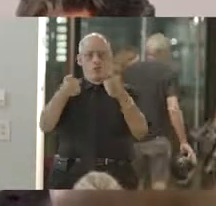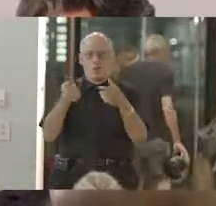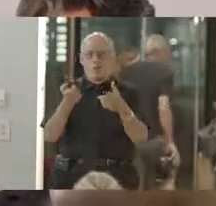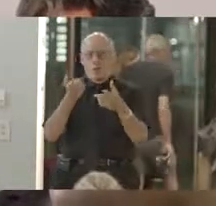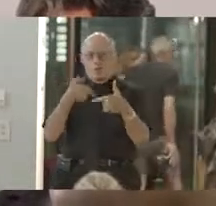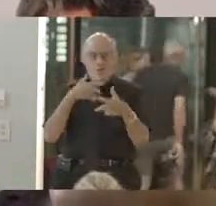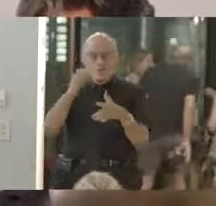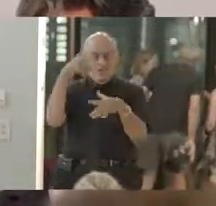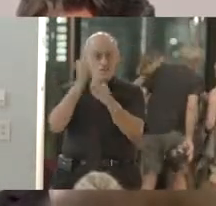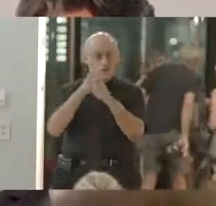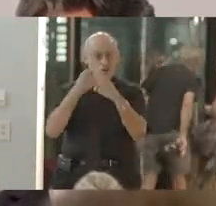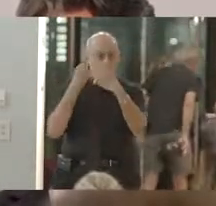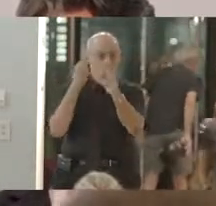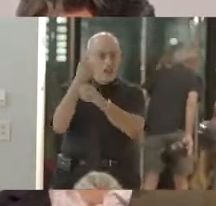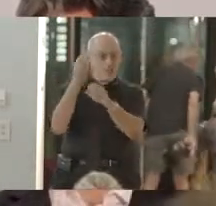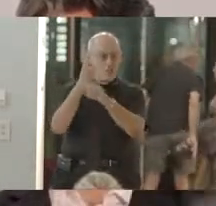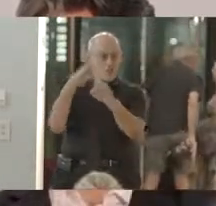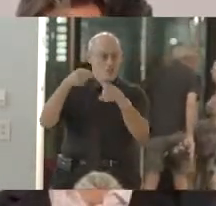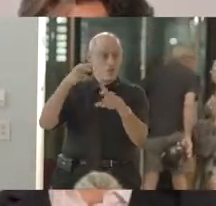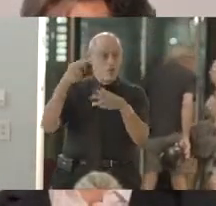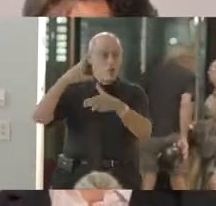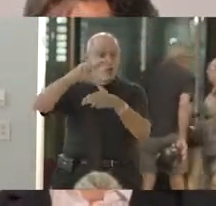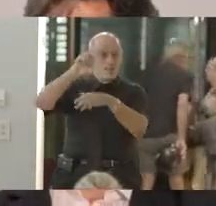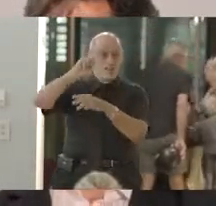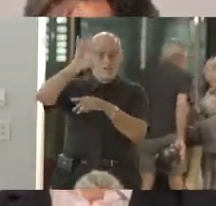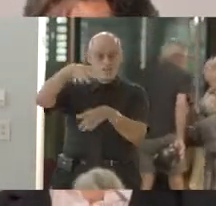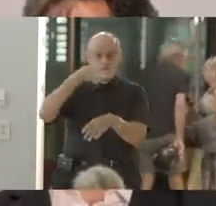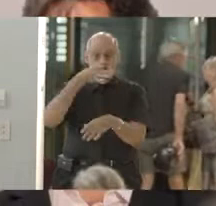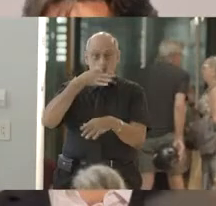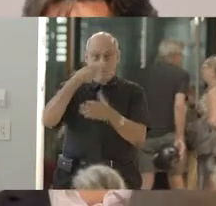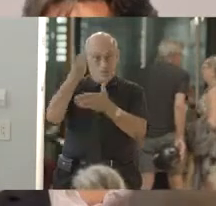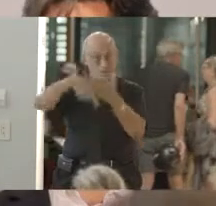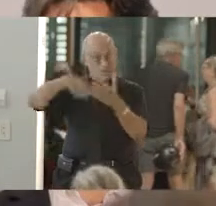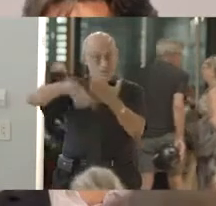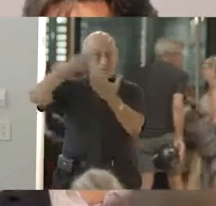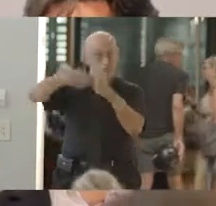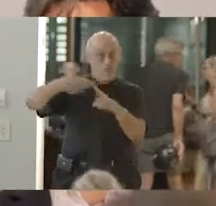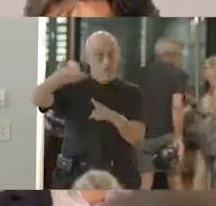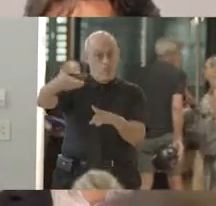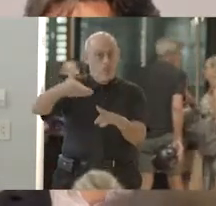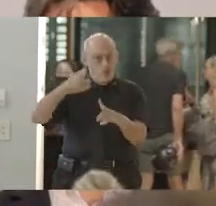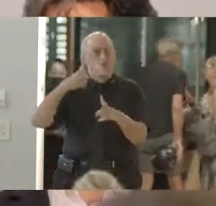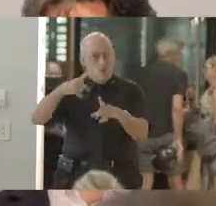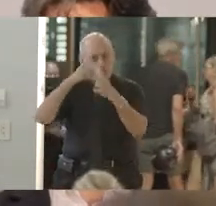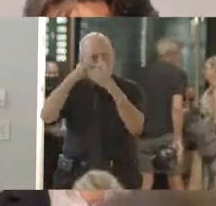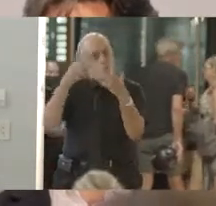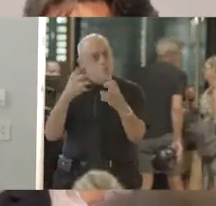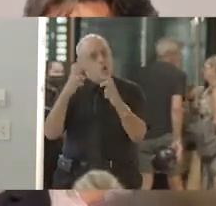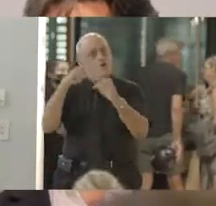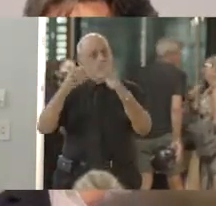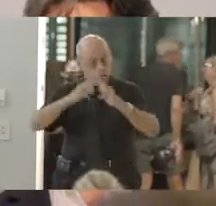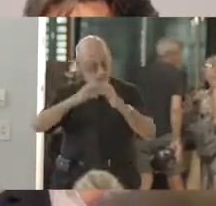the 10-year anniversary of Hurricane Sandy in a couple of weeks. And I guess there's a desire to have things built. And